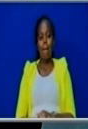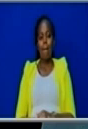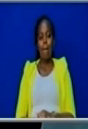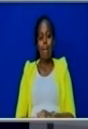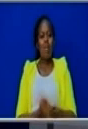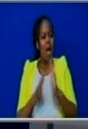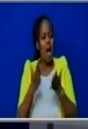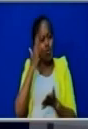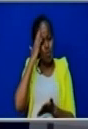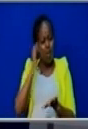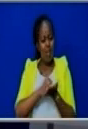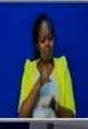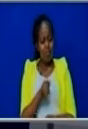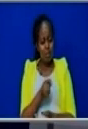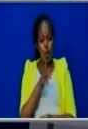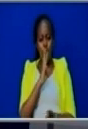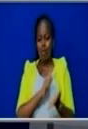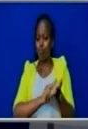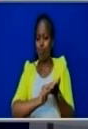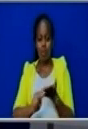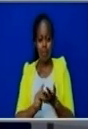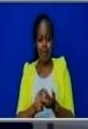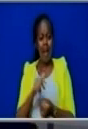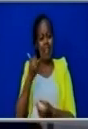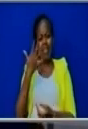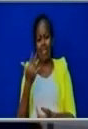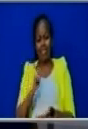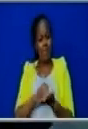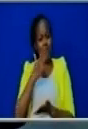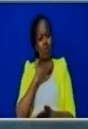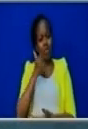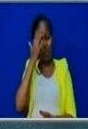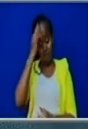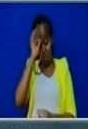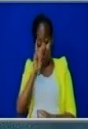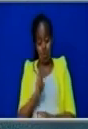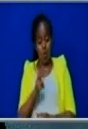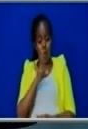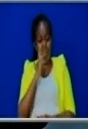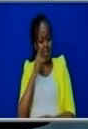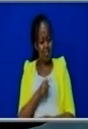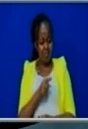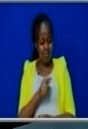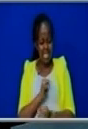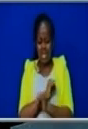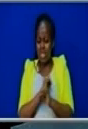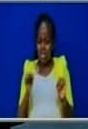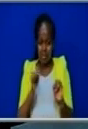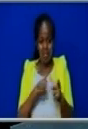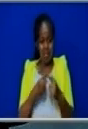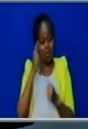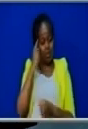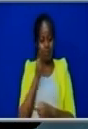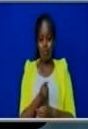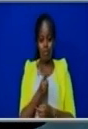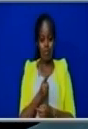How do we know this is pure water? That's another thing I wanted to ask you. Because sometimes you just look at water and you see it's clean water. And I can say